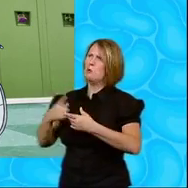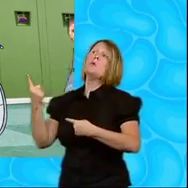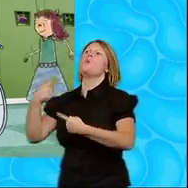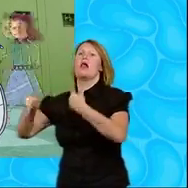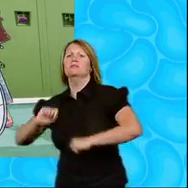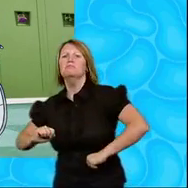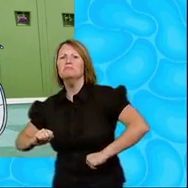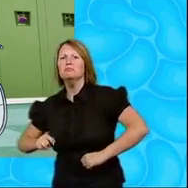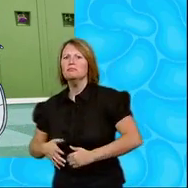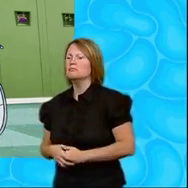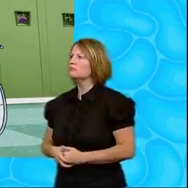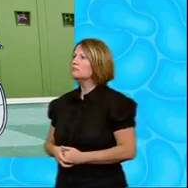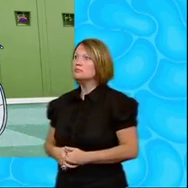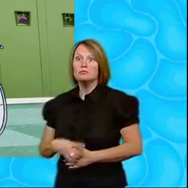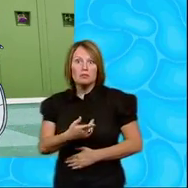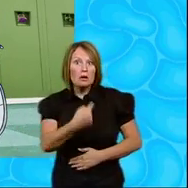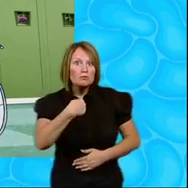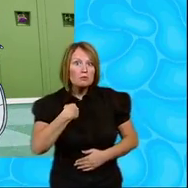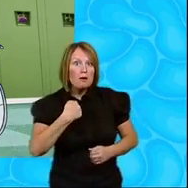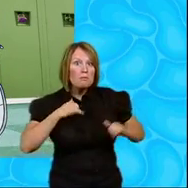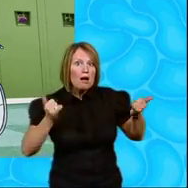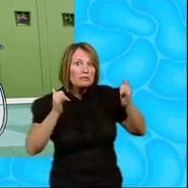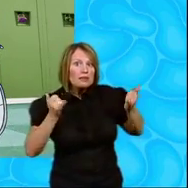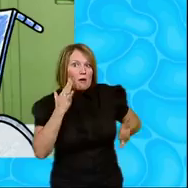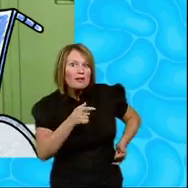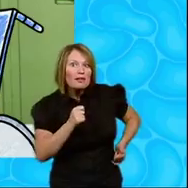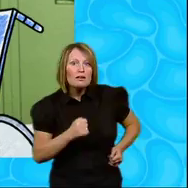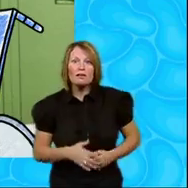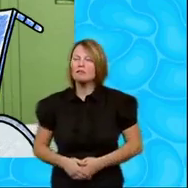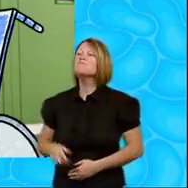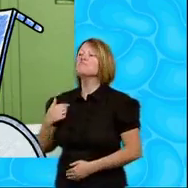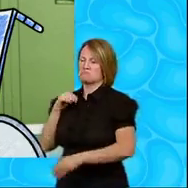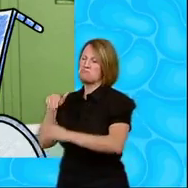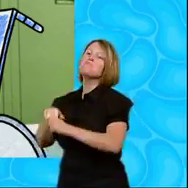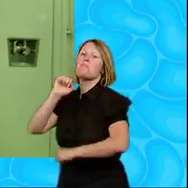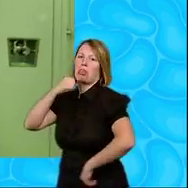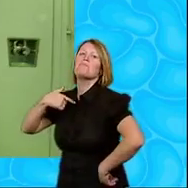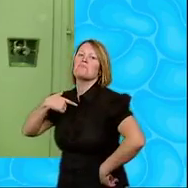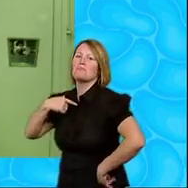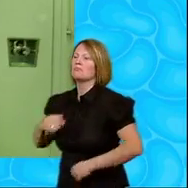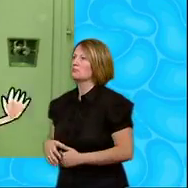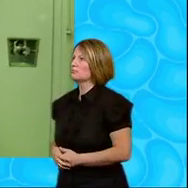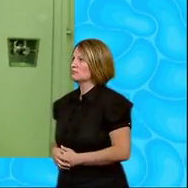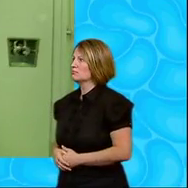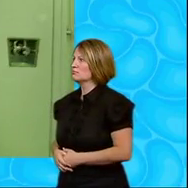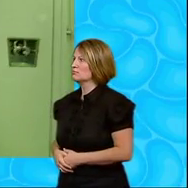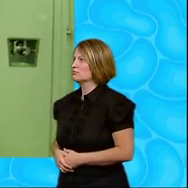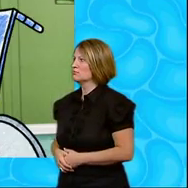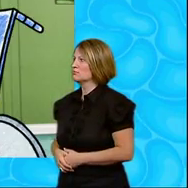else? Are you coming to my birthday party, Bobby? Count me in.